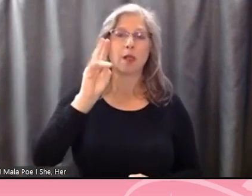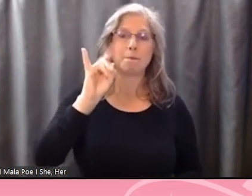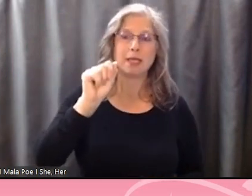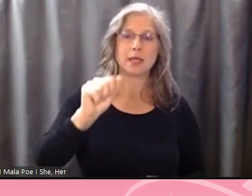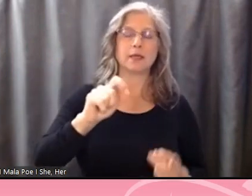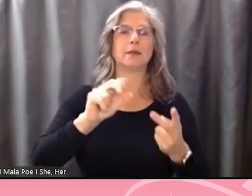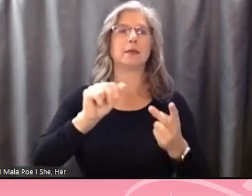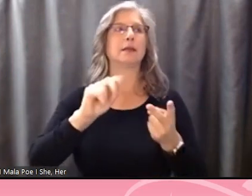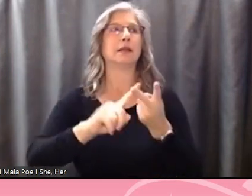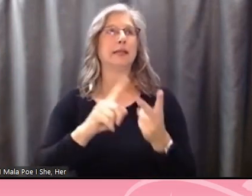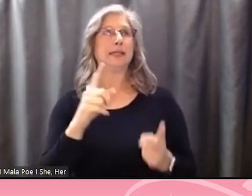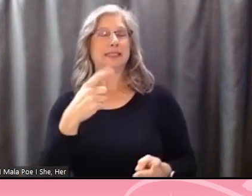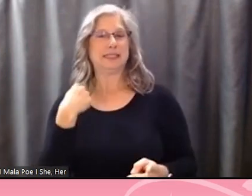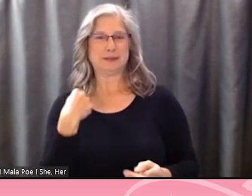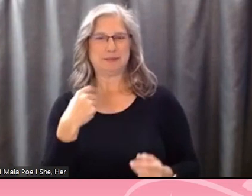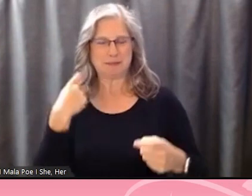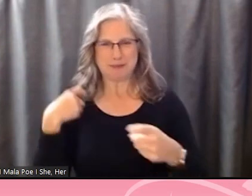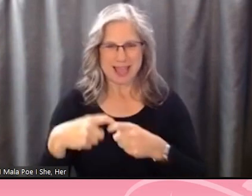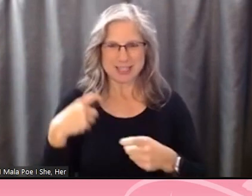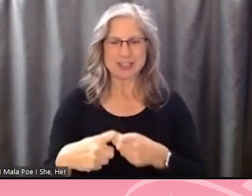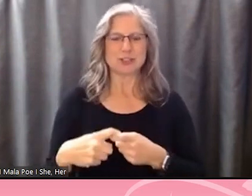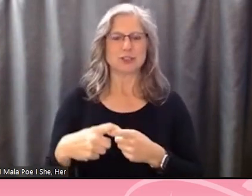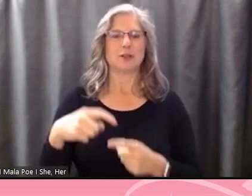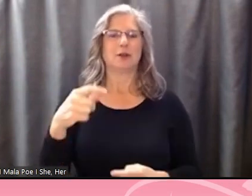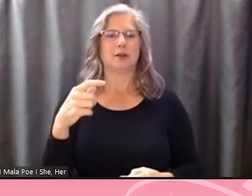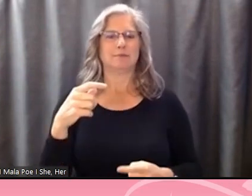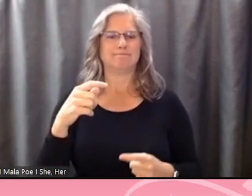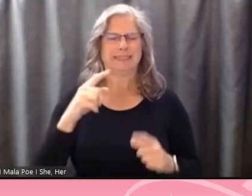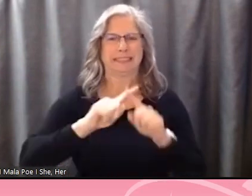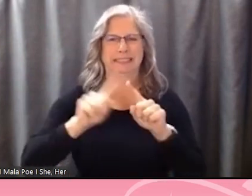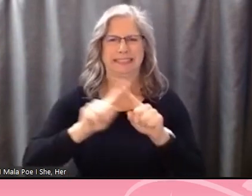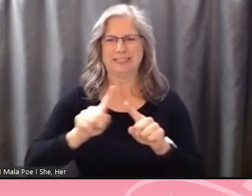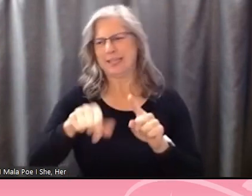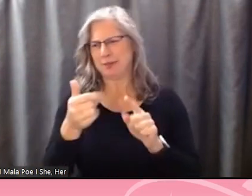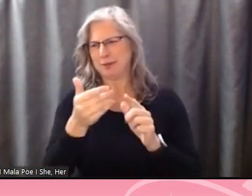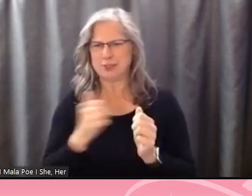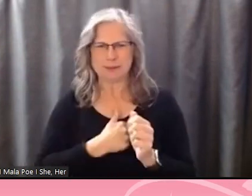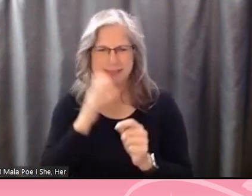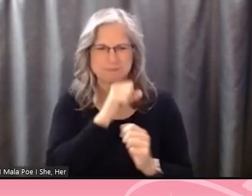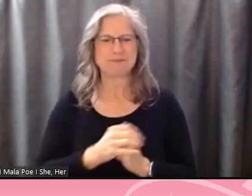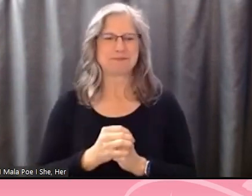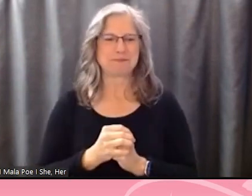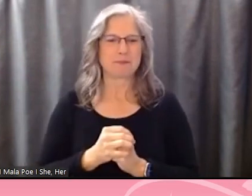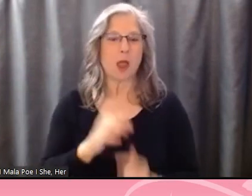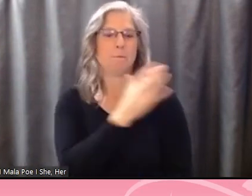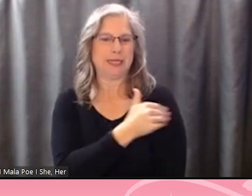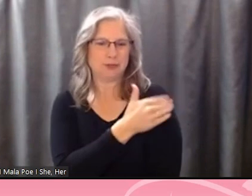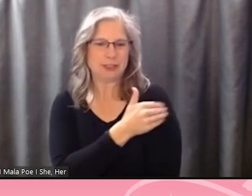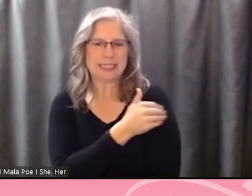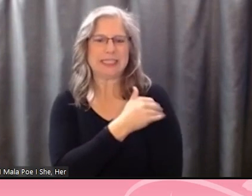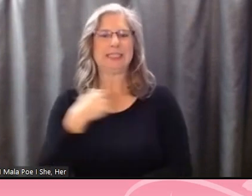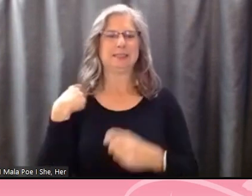Mandarin, Parisian French, and Southern Standard British English. Now, I'm from the